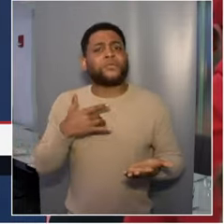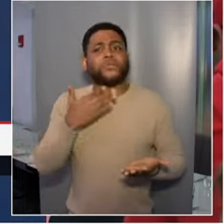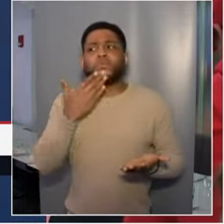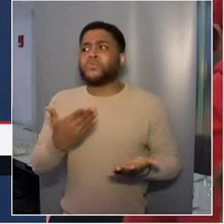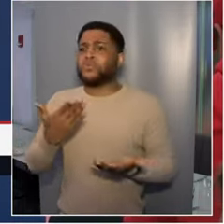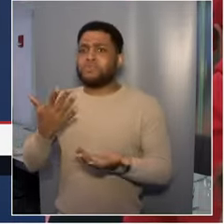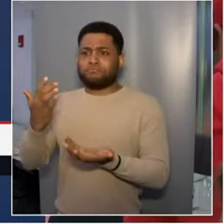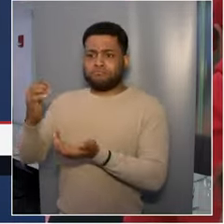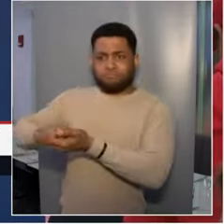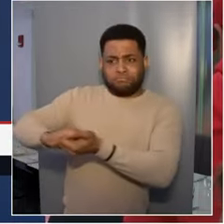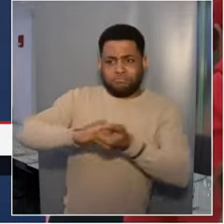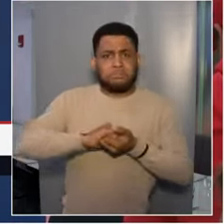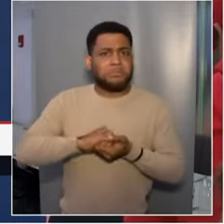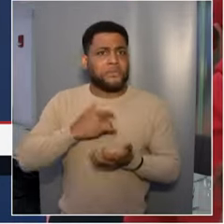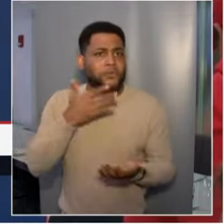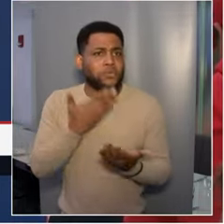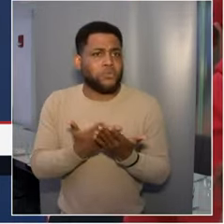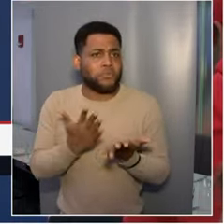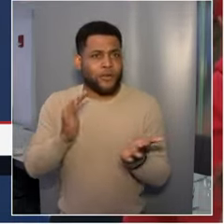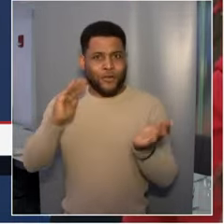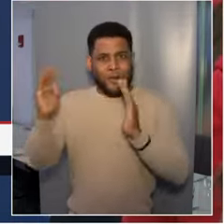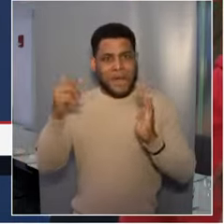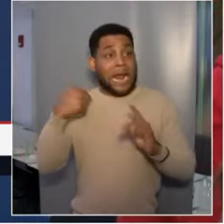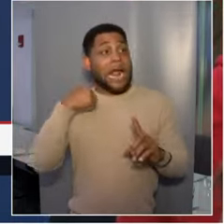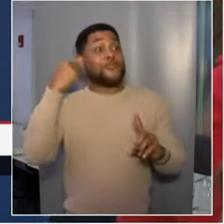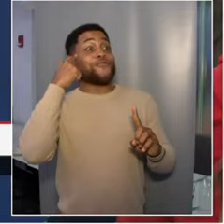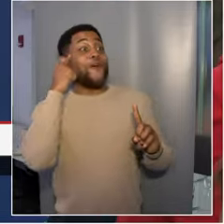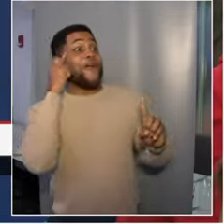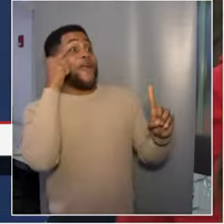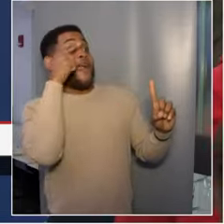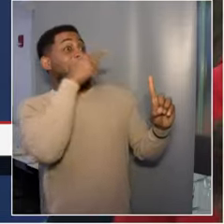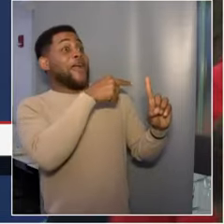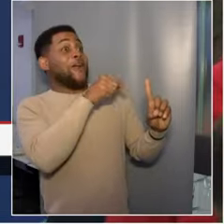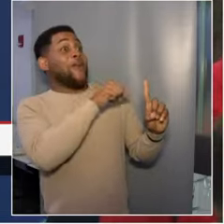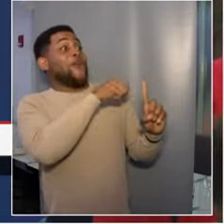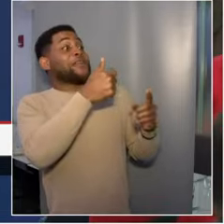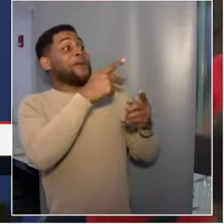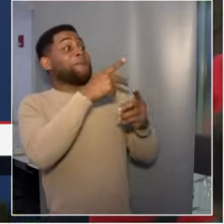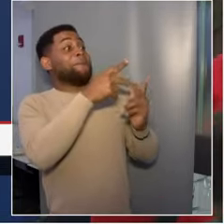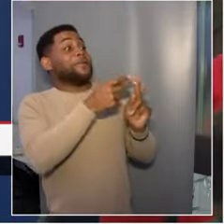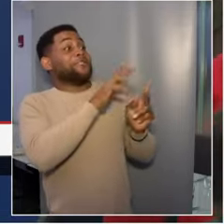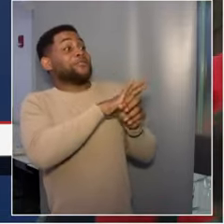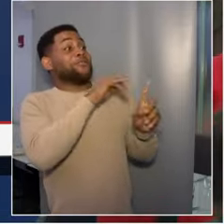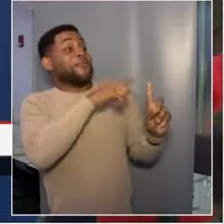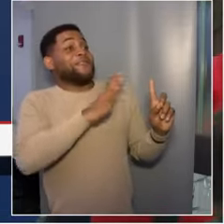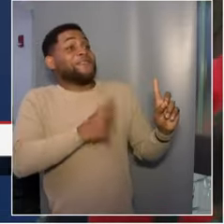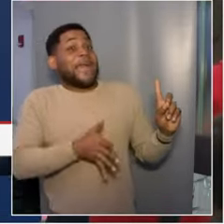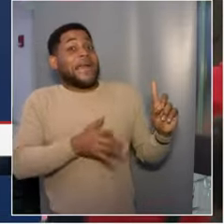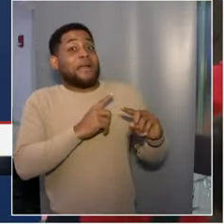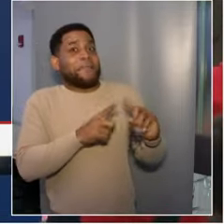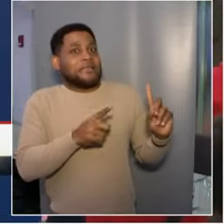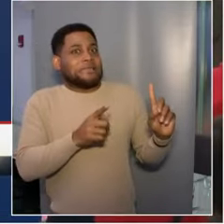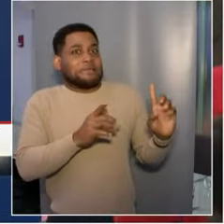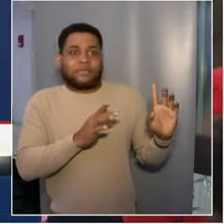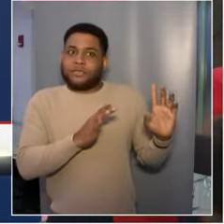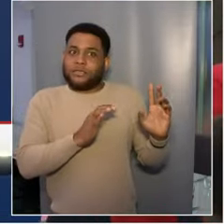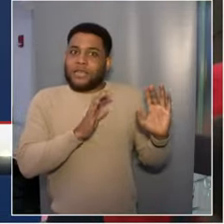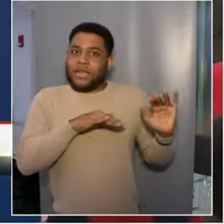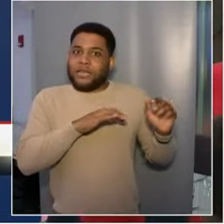opposed to where I thought I would have a great partnership. Now, they did have one